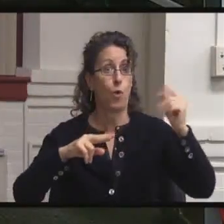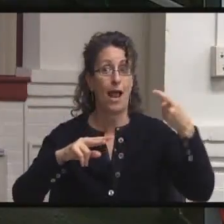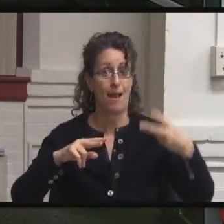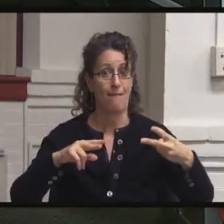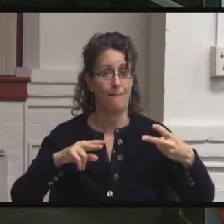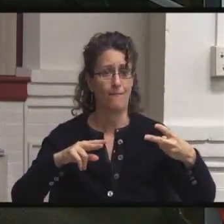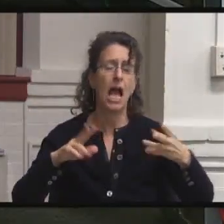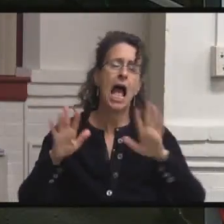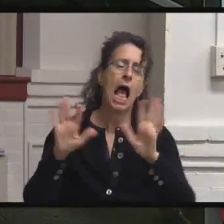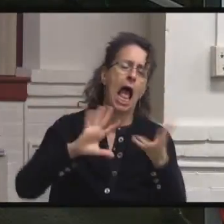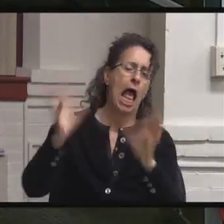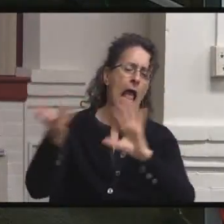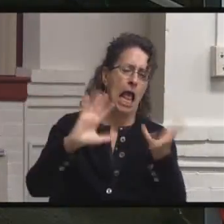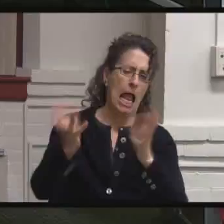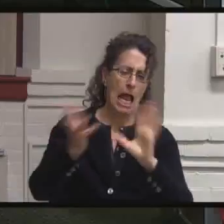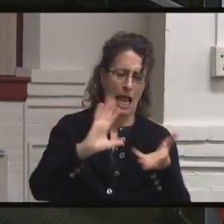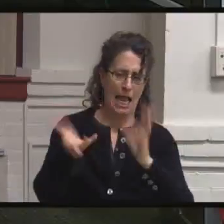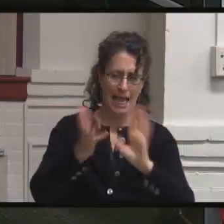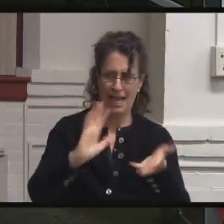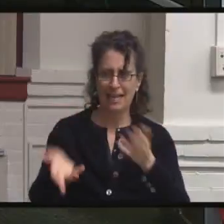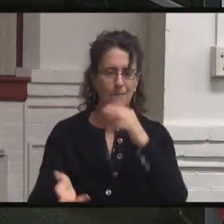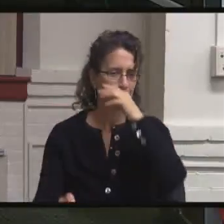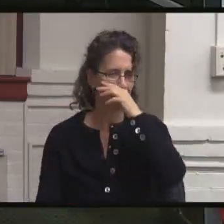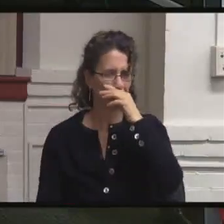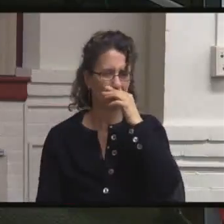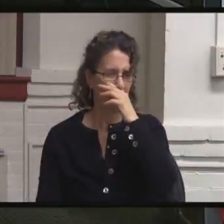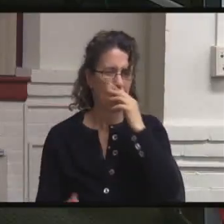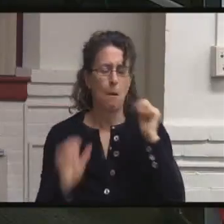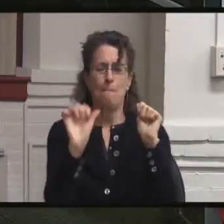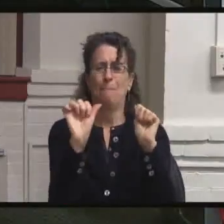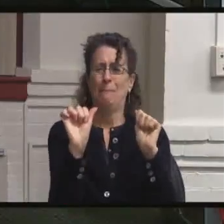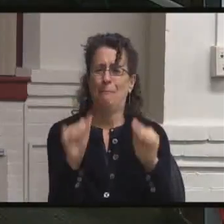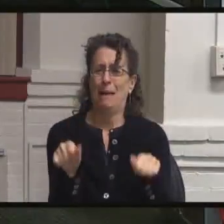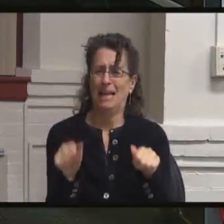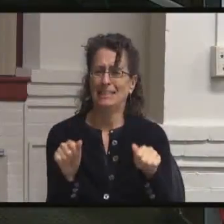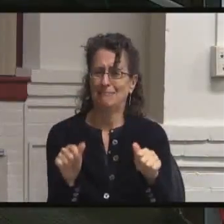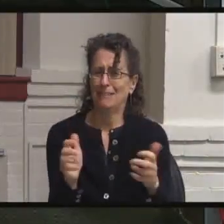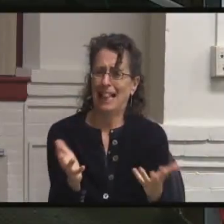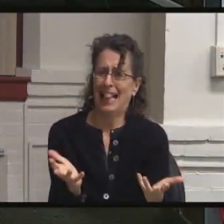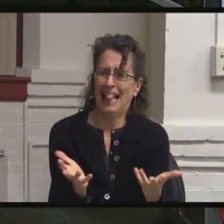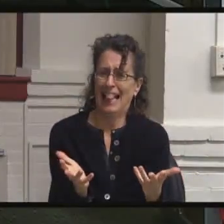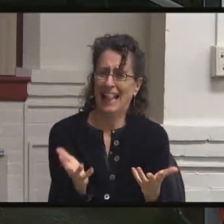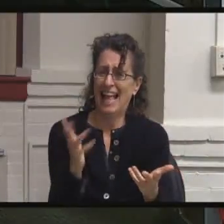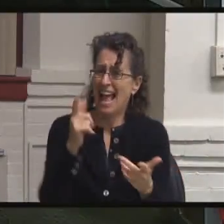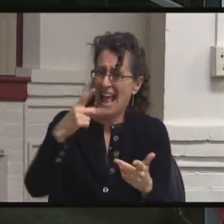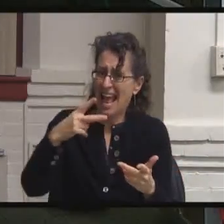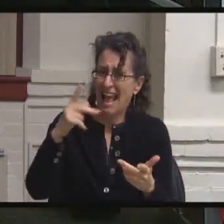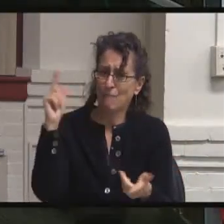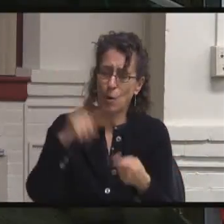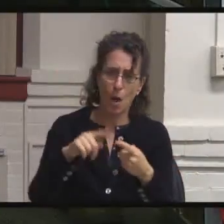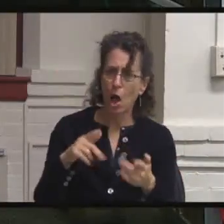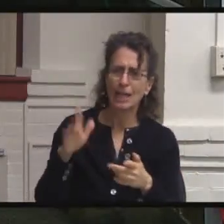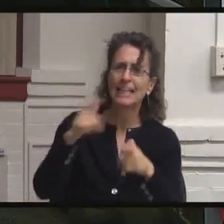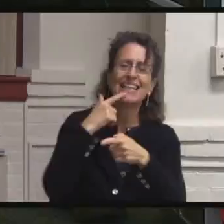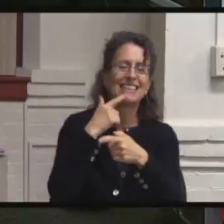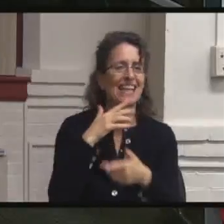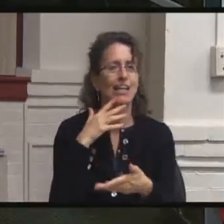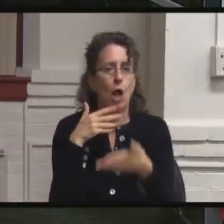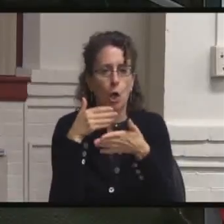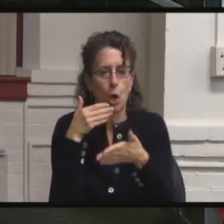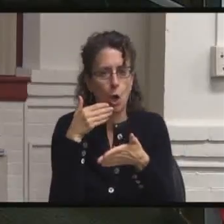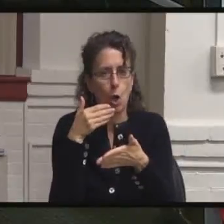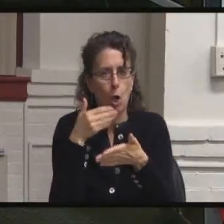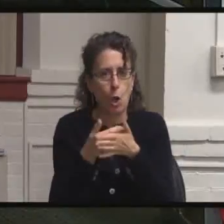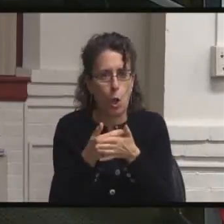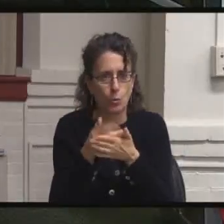It's close to true. The format is true. The format is true. The actual cost. What is close to true? It's close to true